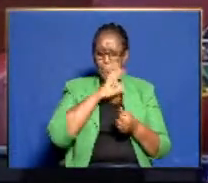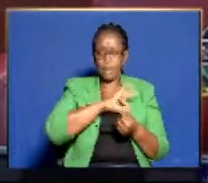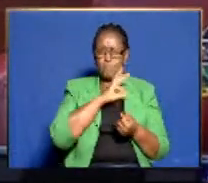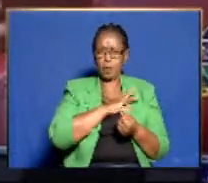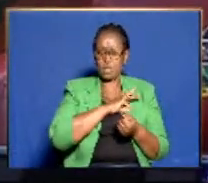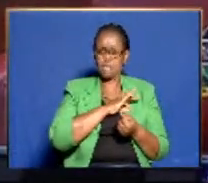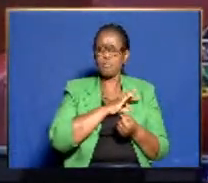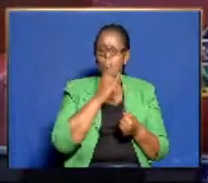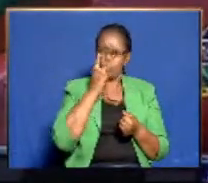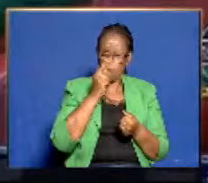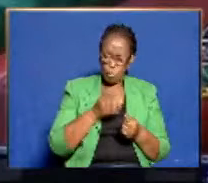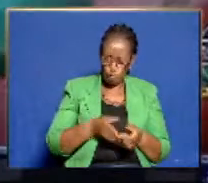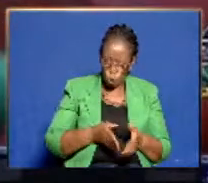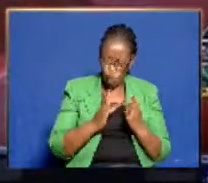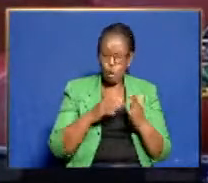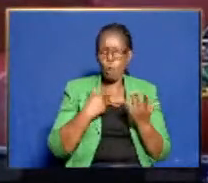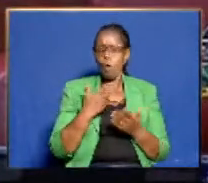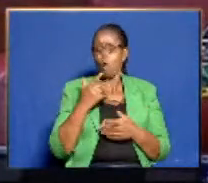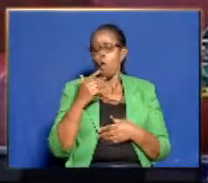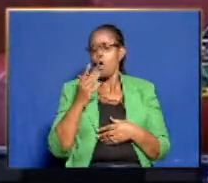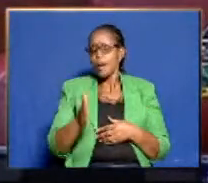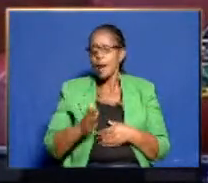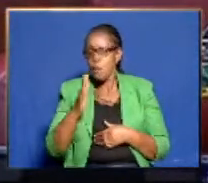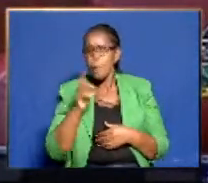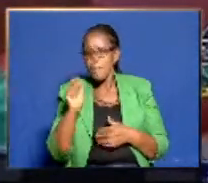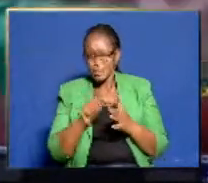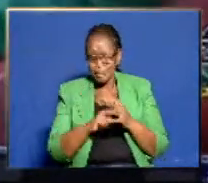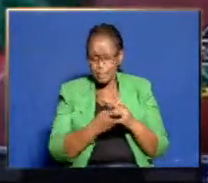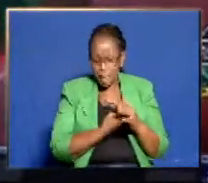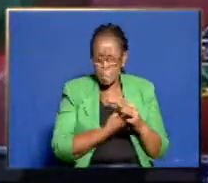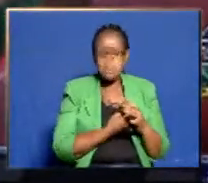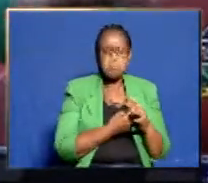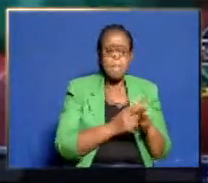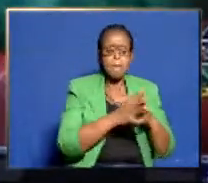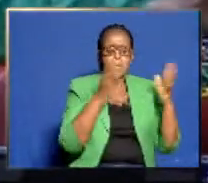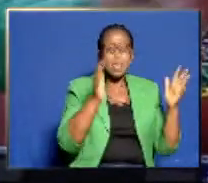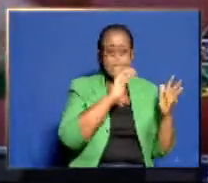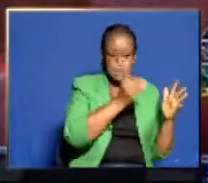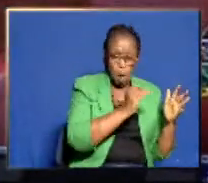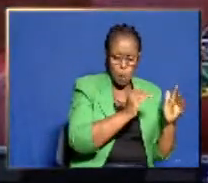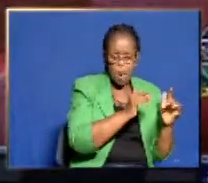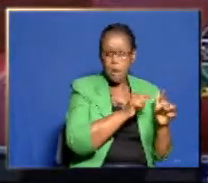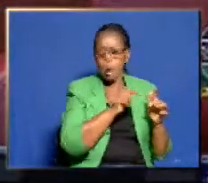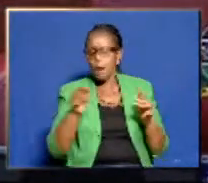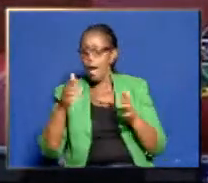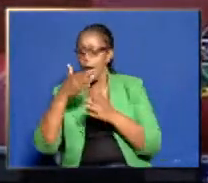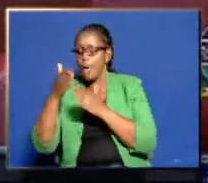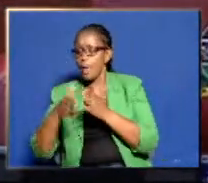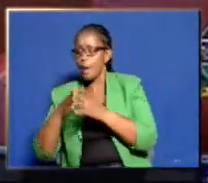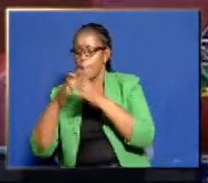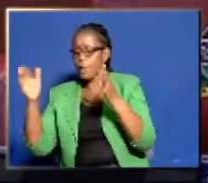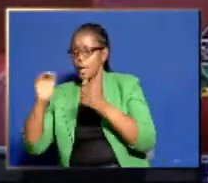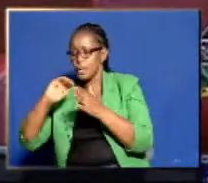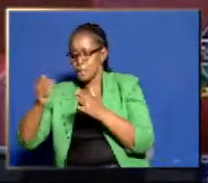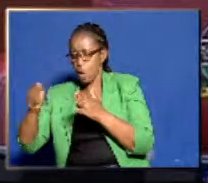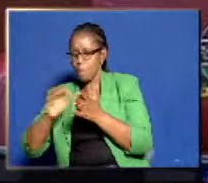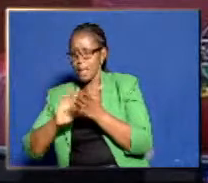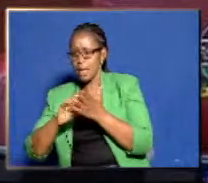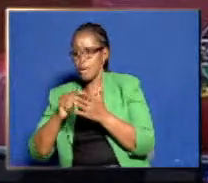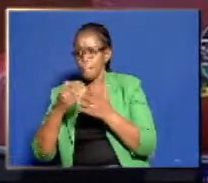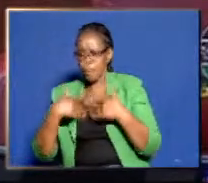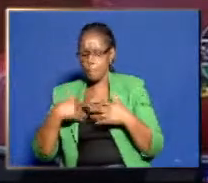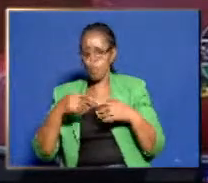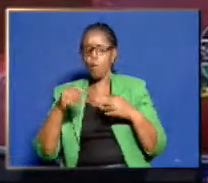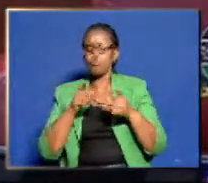then it must start from a bigger town, end in a big town, so that there will be transportation between the two and a catchment area, Honorable